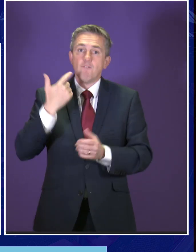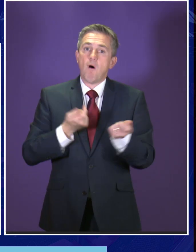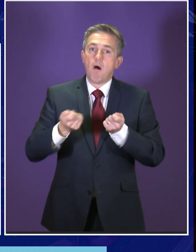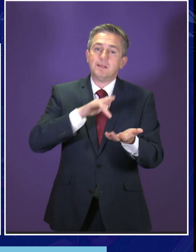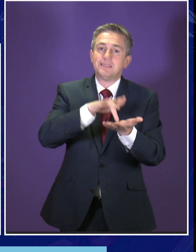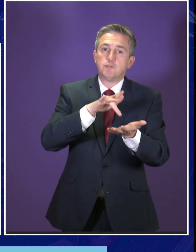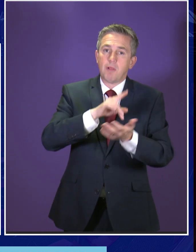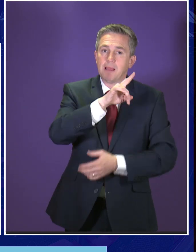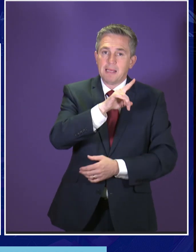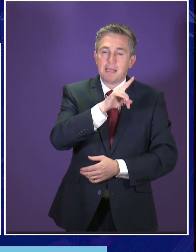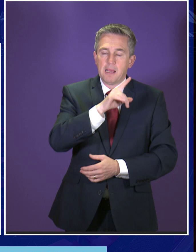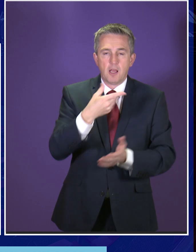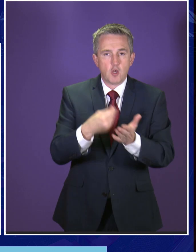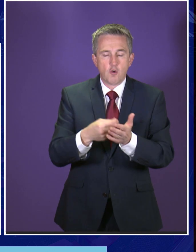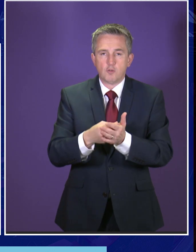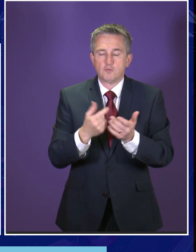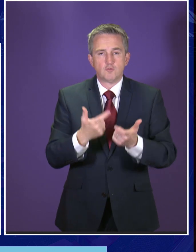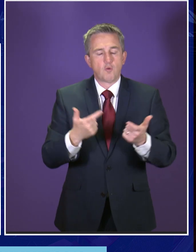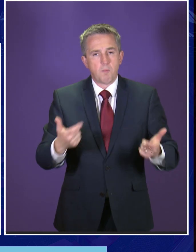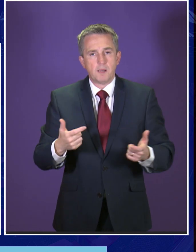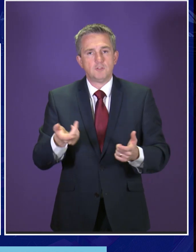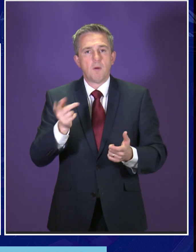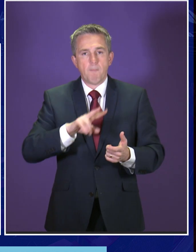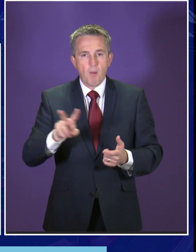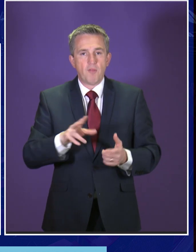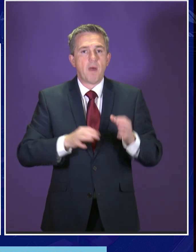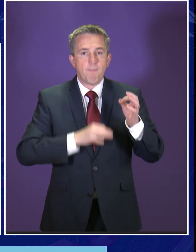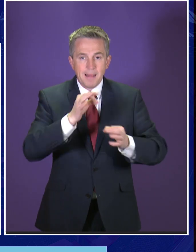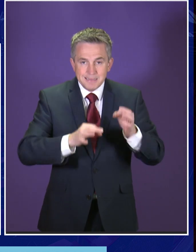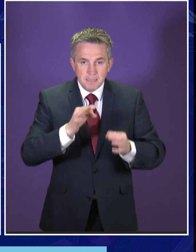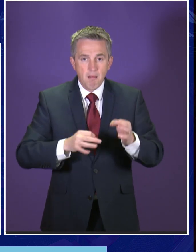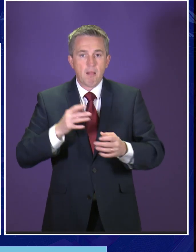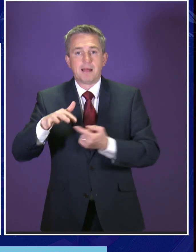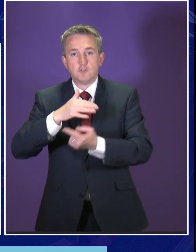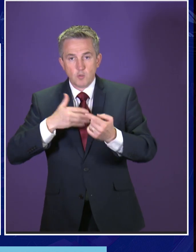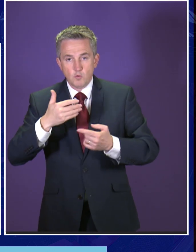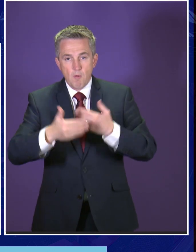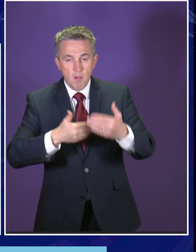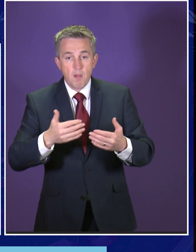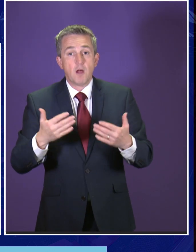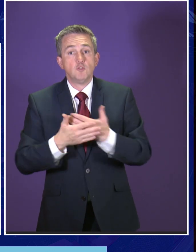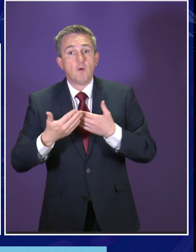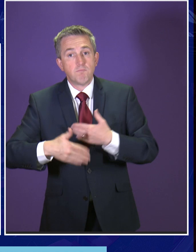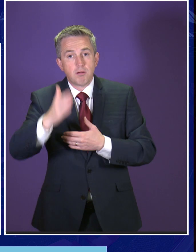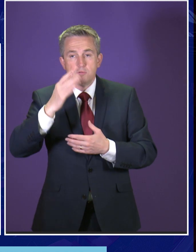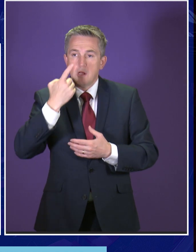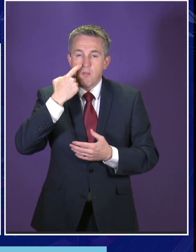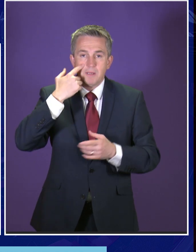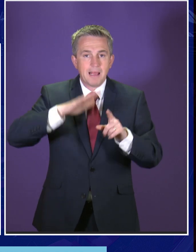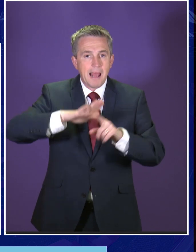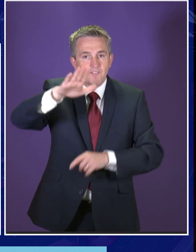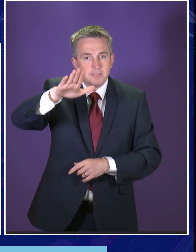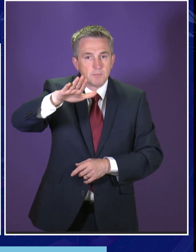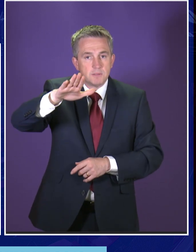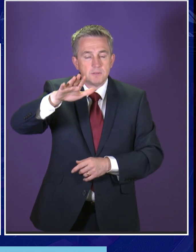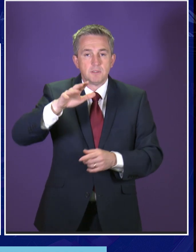had huge costs, financial, social, and political. The new approach now is one of advancement,